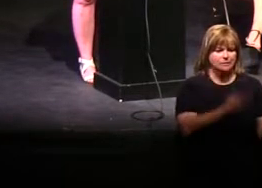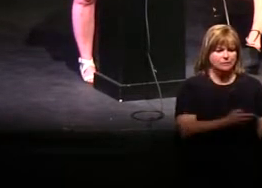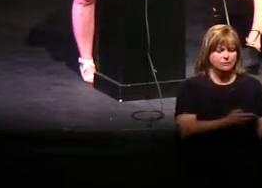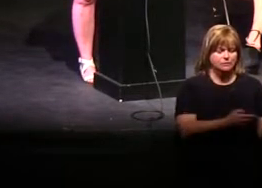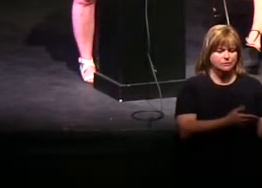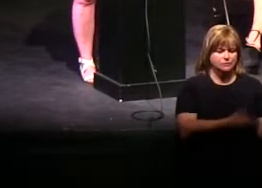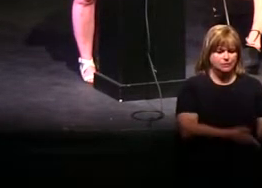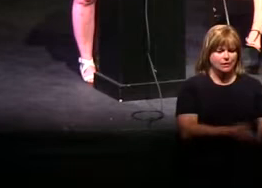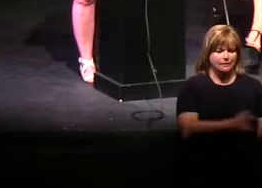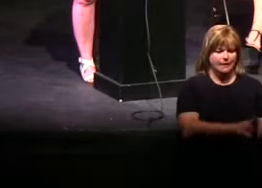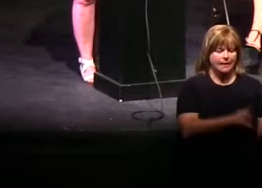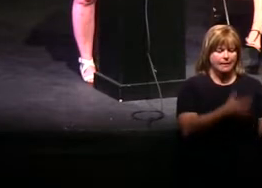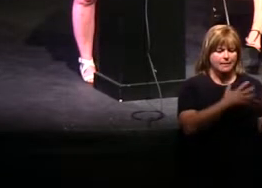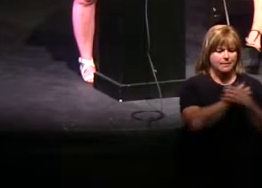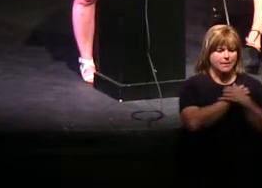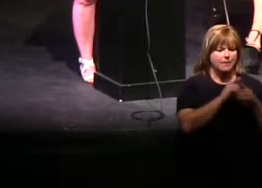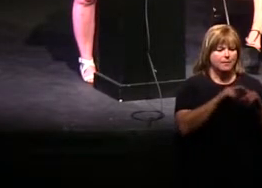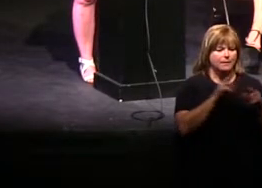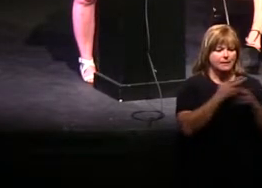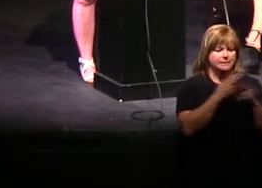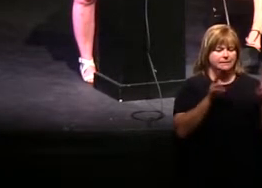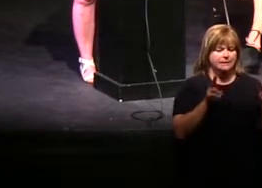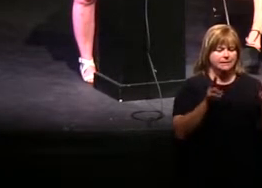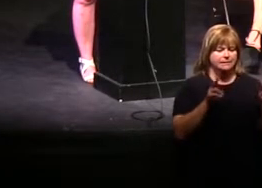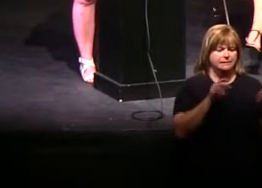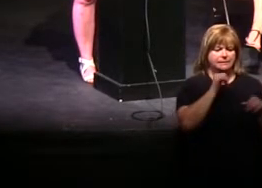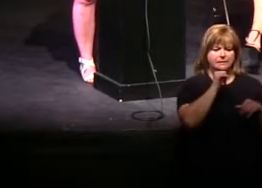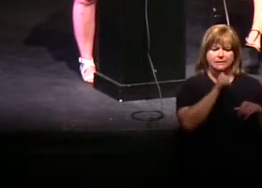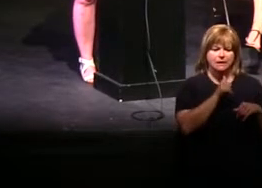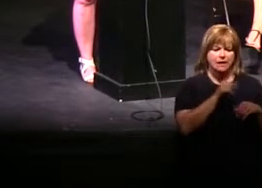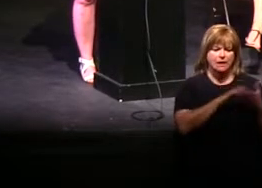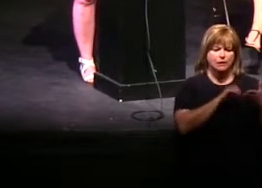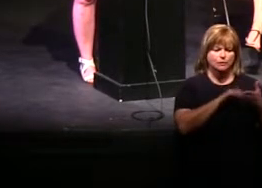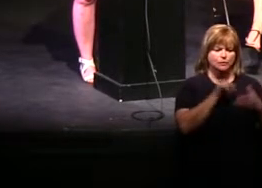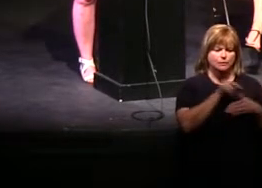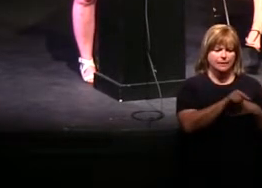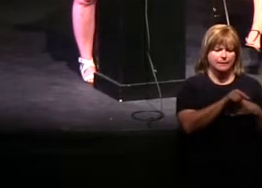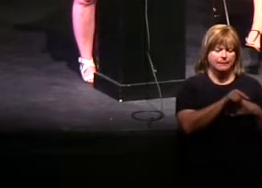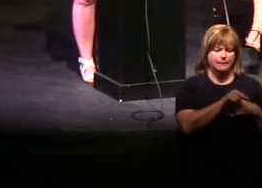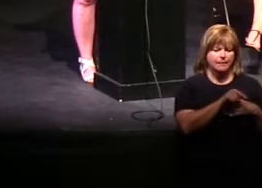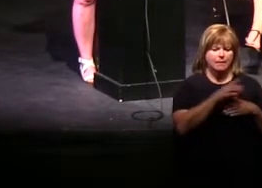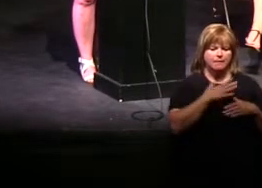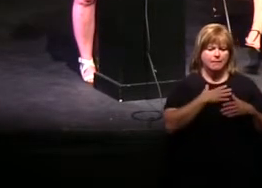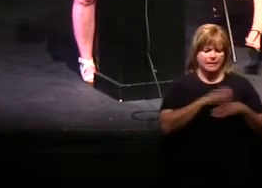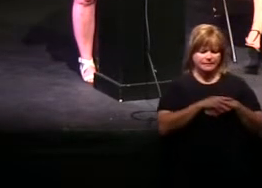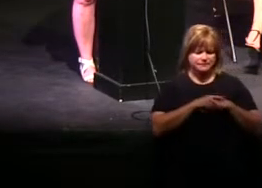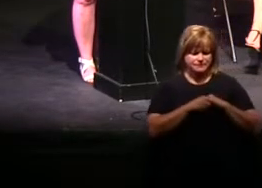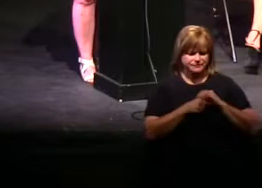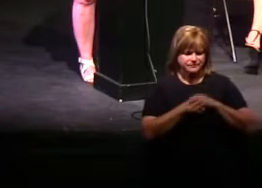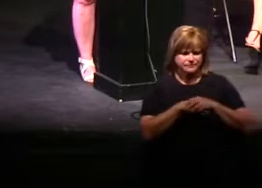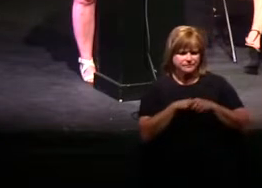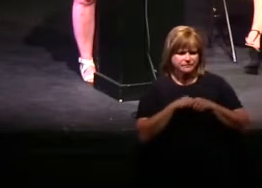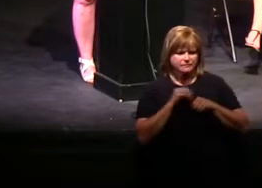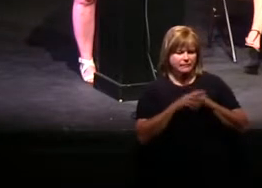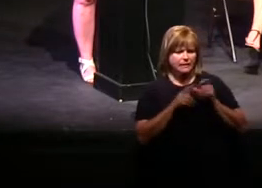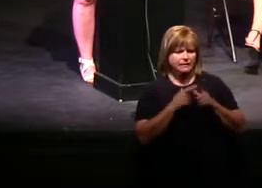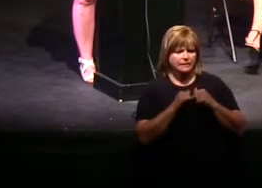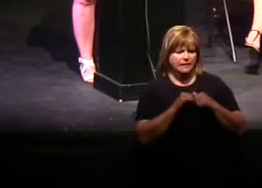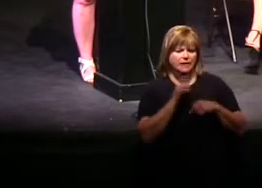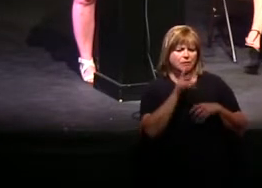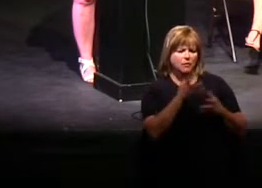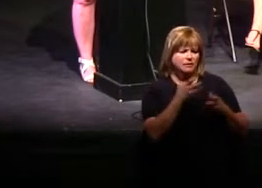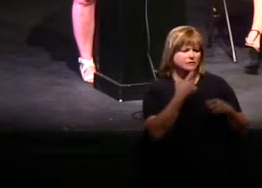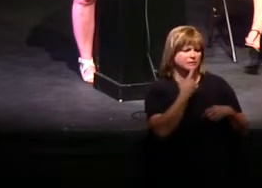him. But to me, his innocence didn't excuse him. My hands grew clammy. I wanted to call him a redneck who